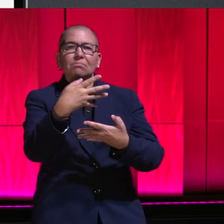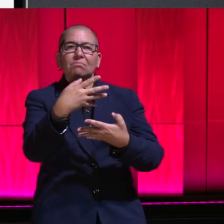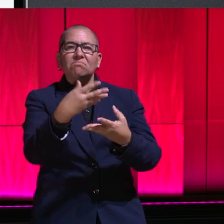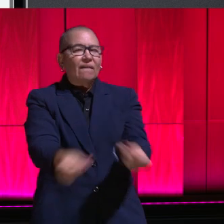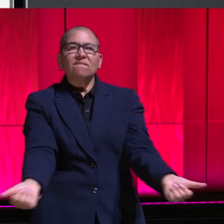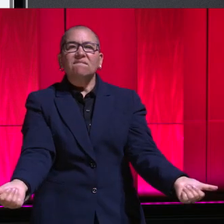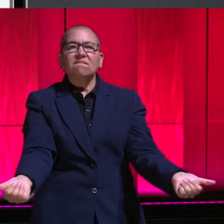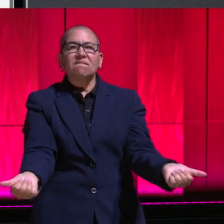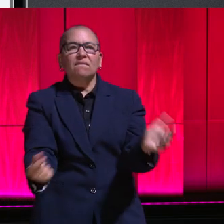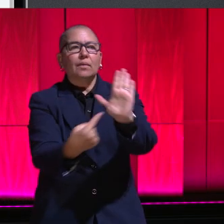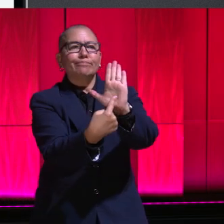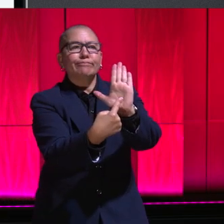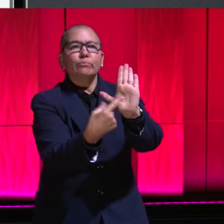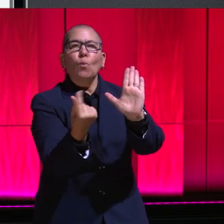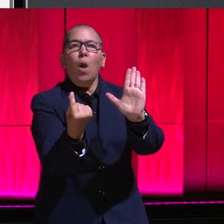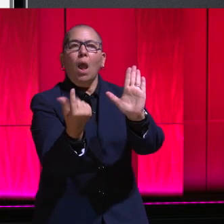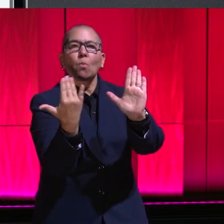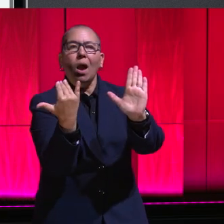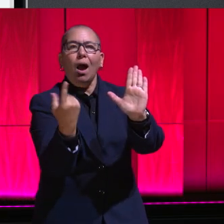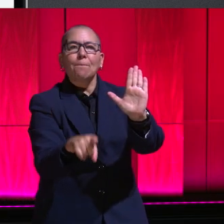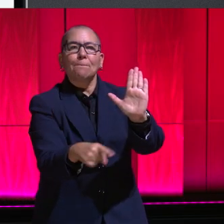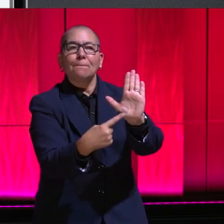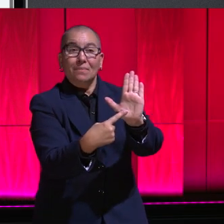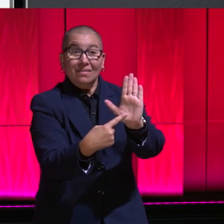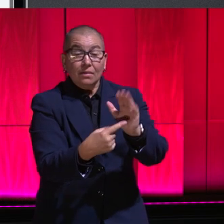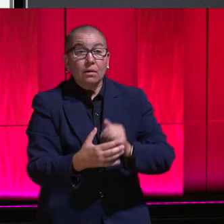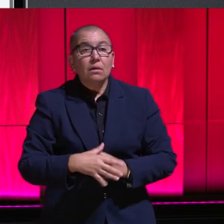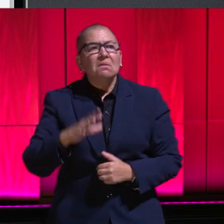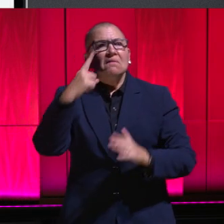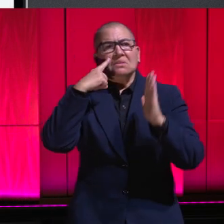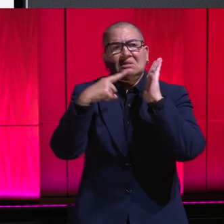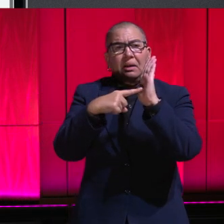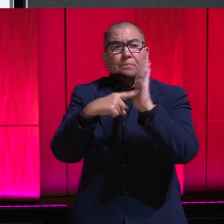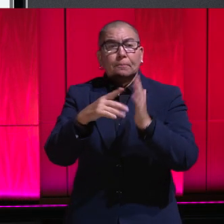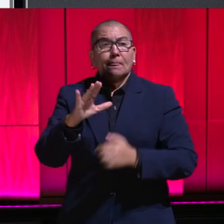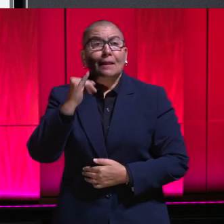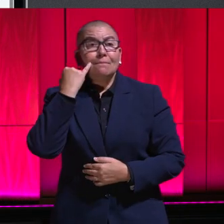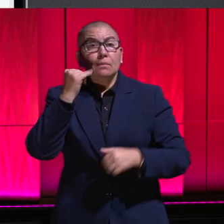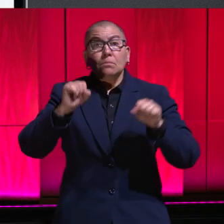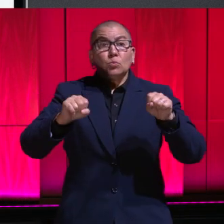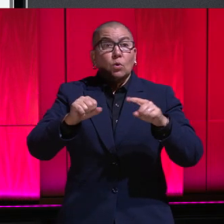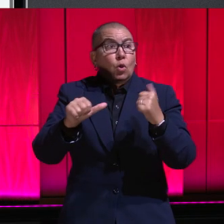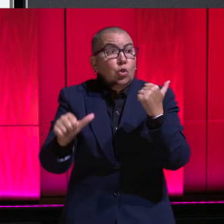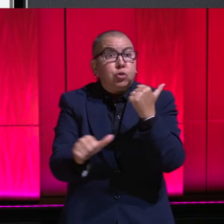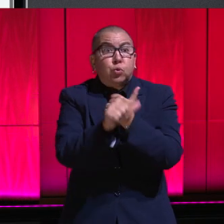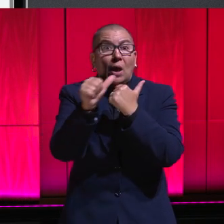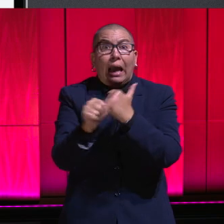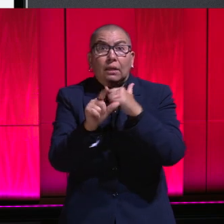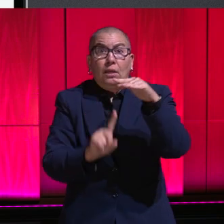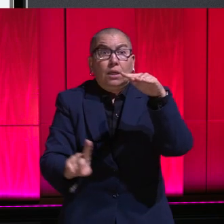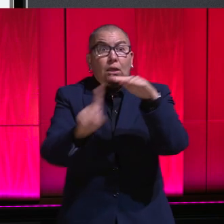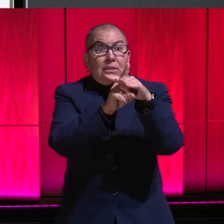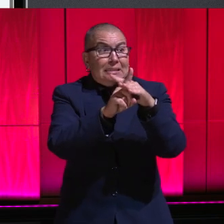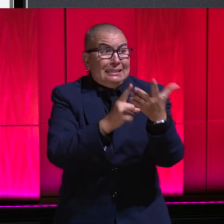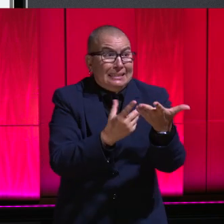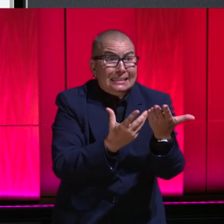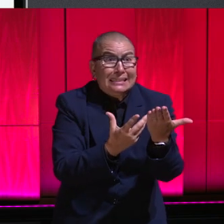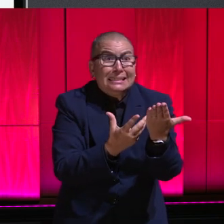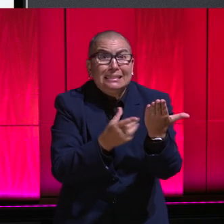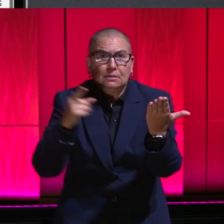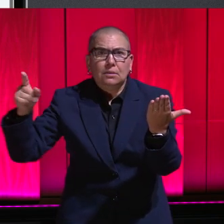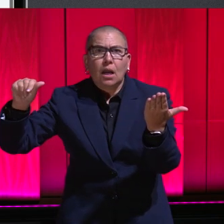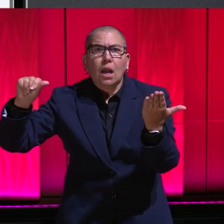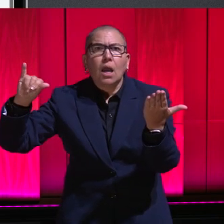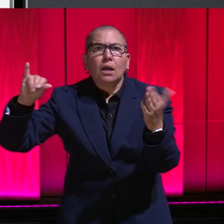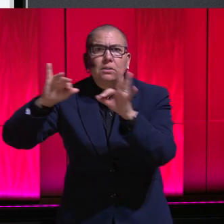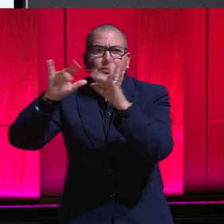For example, if a potential security threat is identified, the assistant will immediately assess that threat,